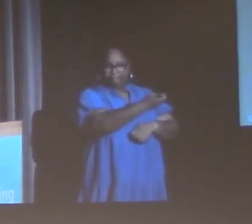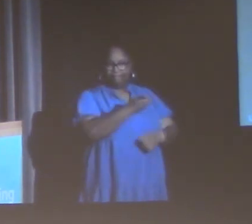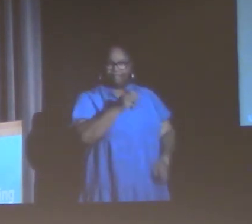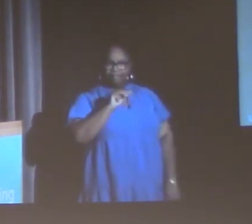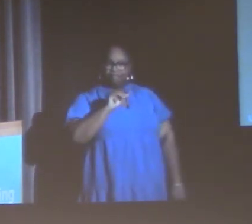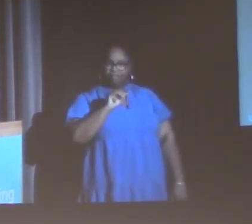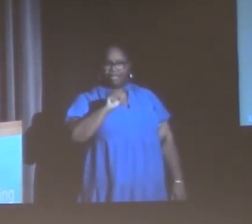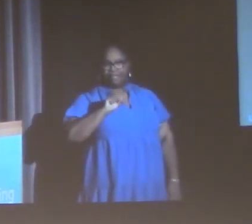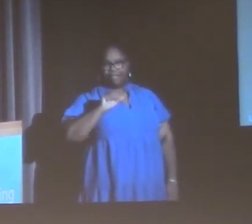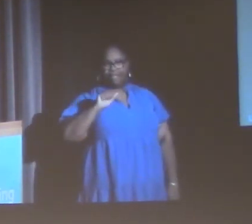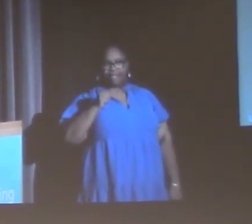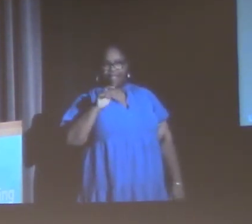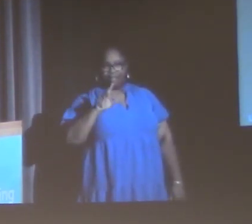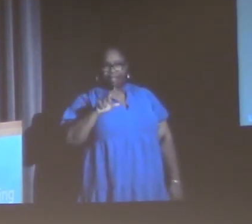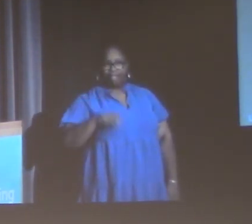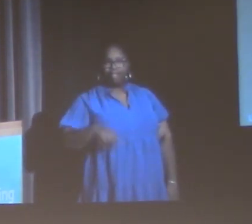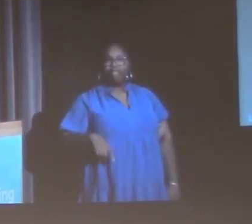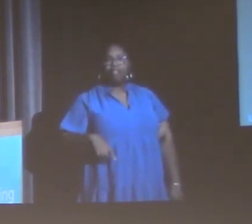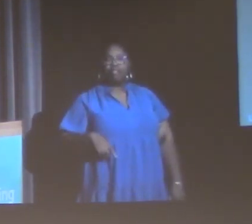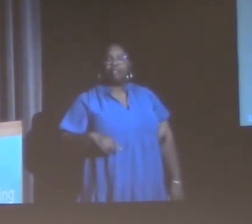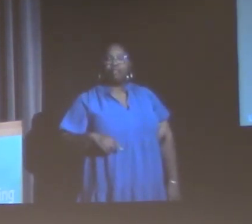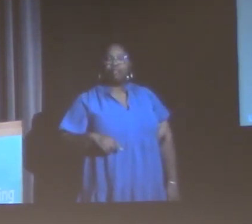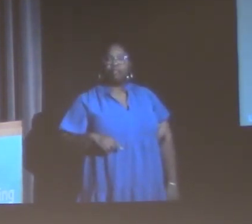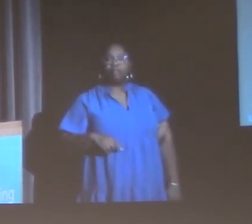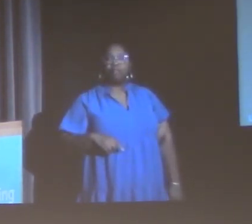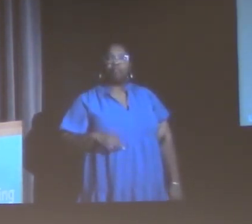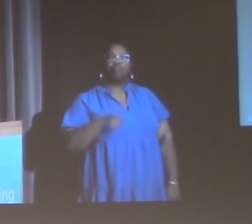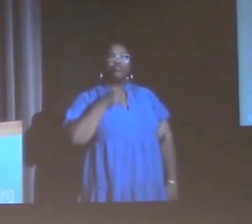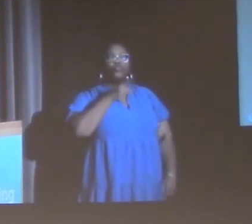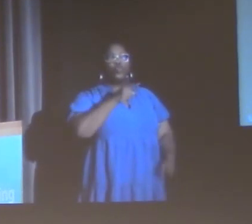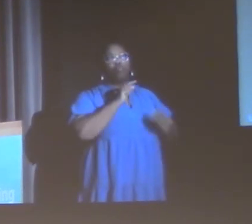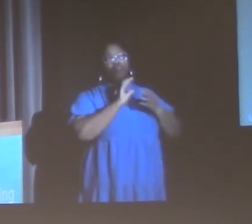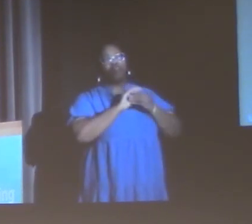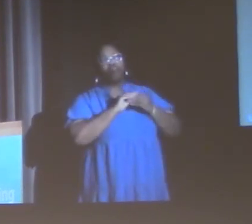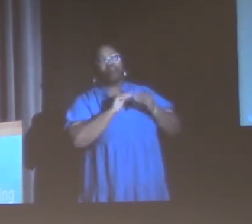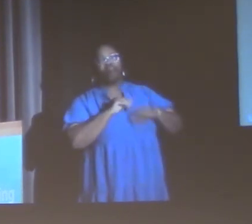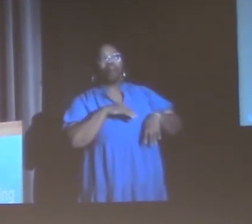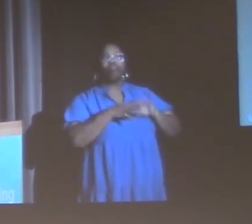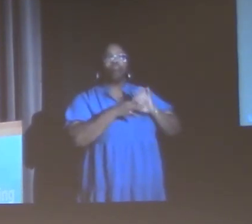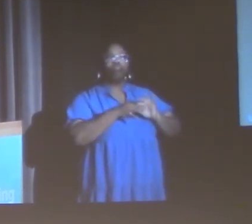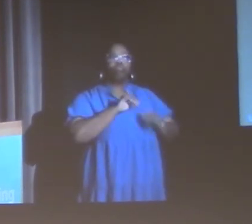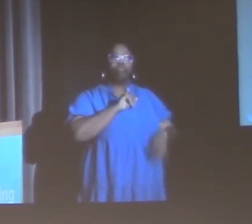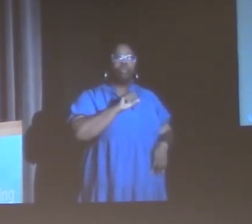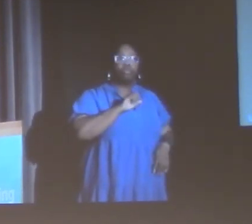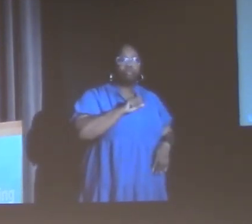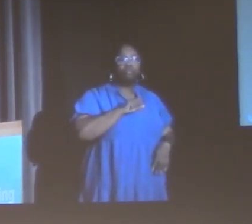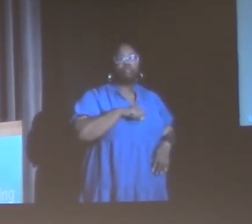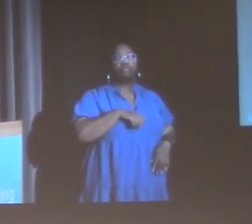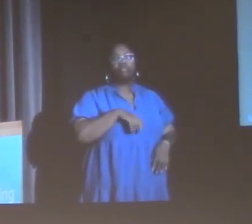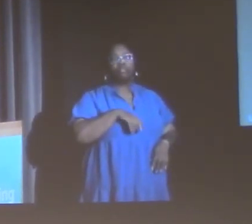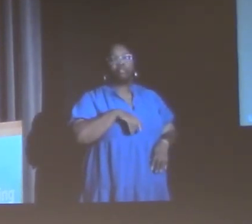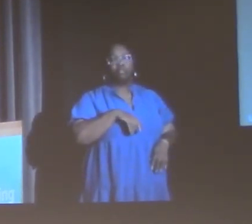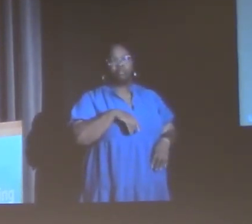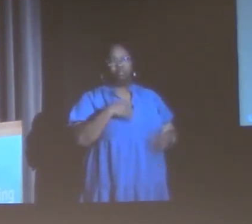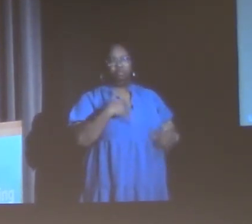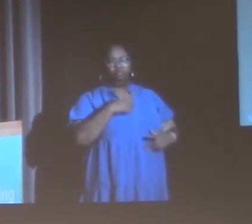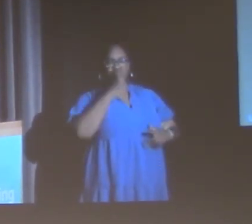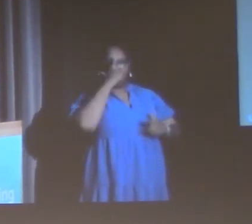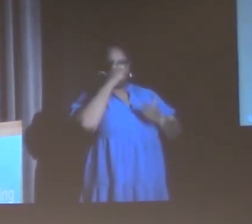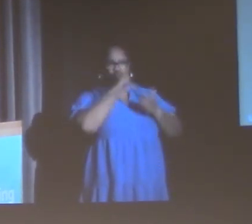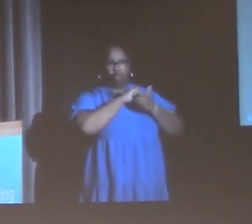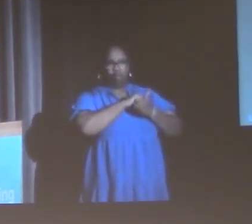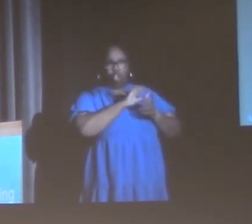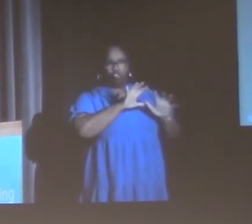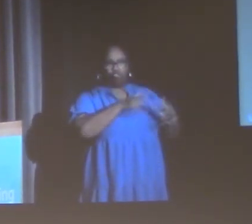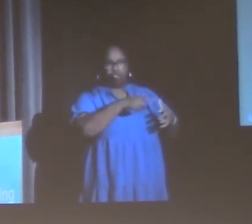It's interesting hearing you speak of ISIS in terms of being brainwashed. And